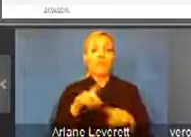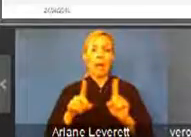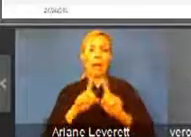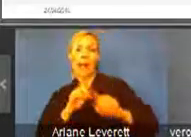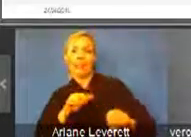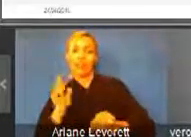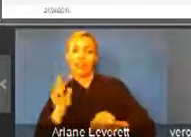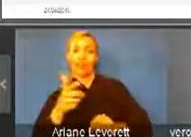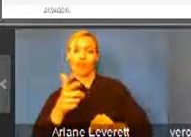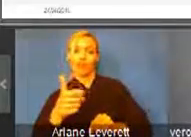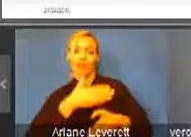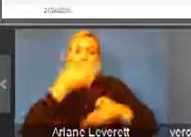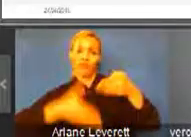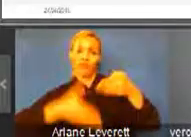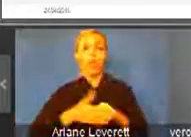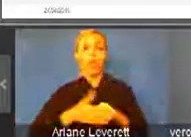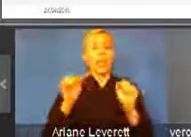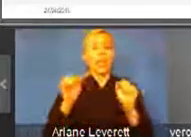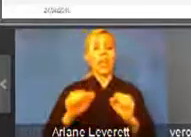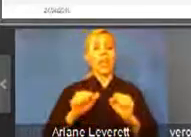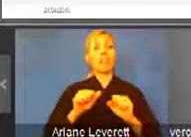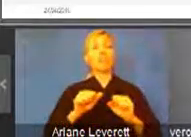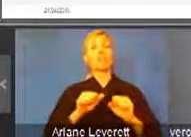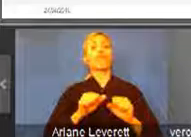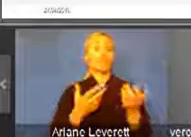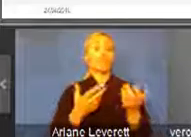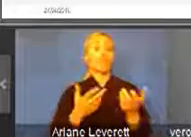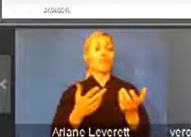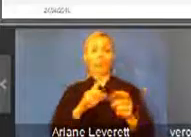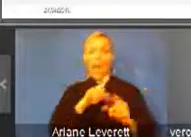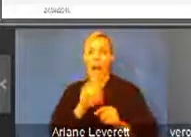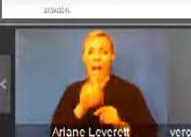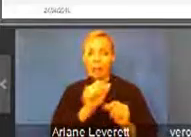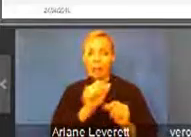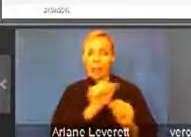whole group, recipient all, or just to one person.